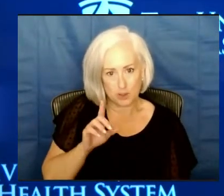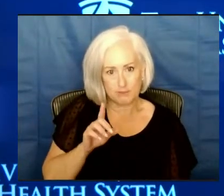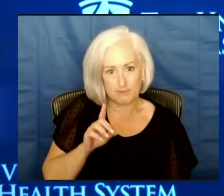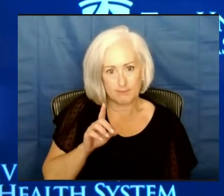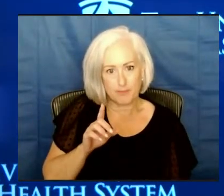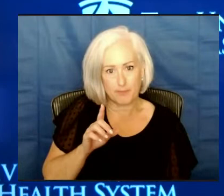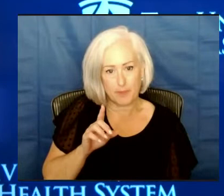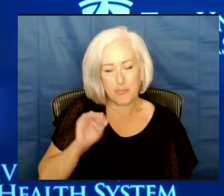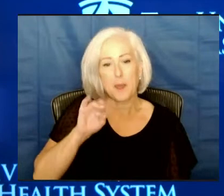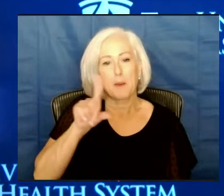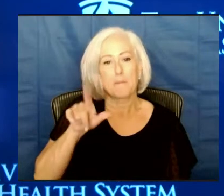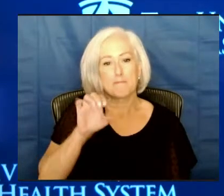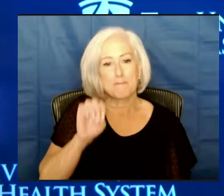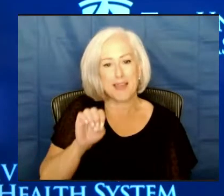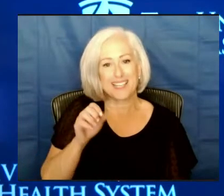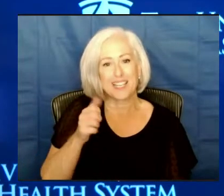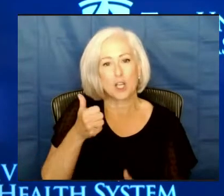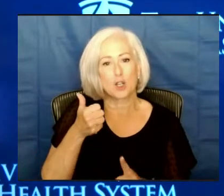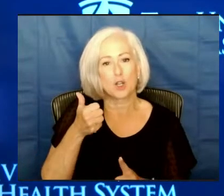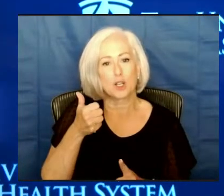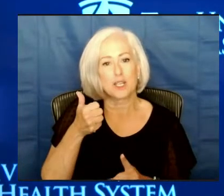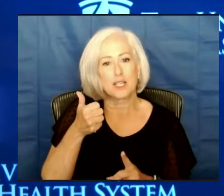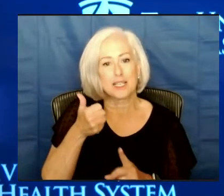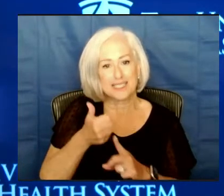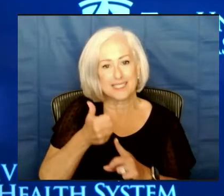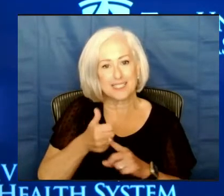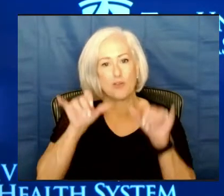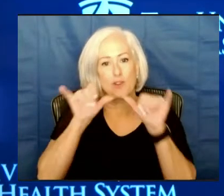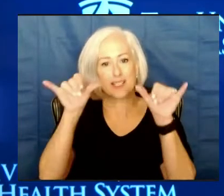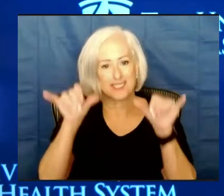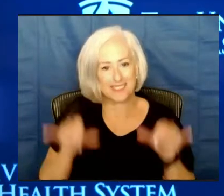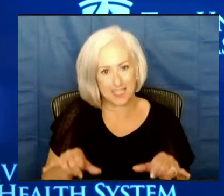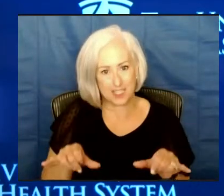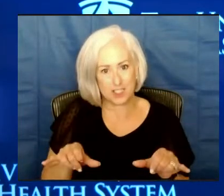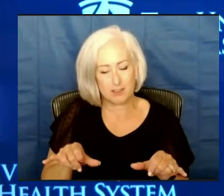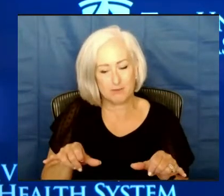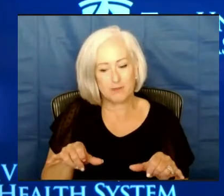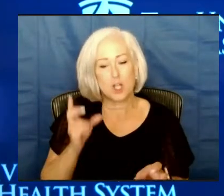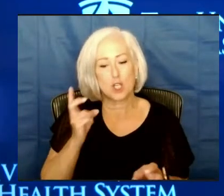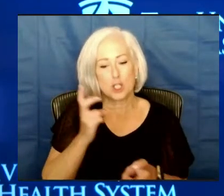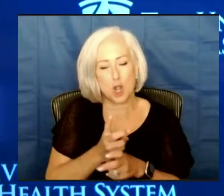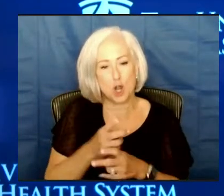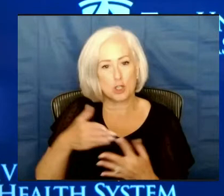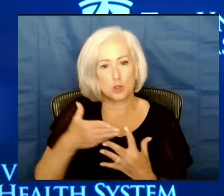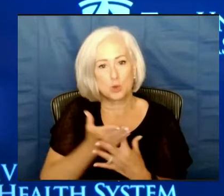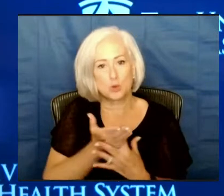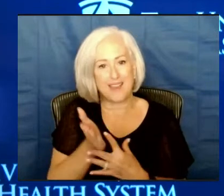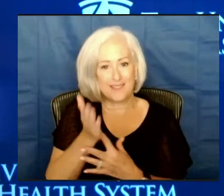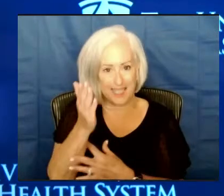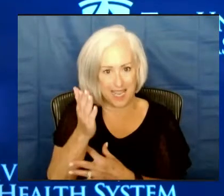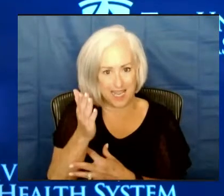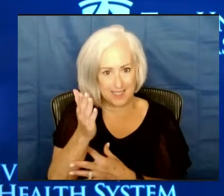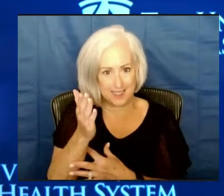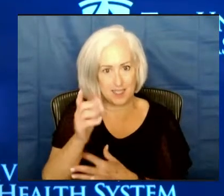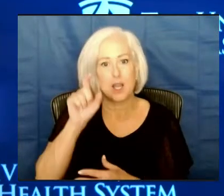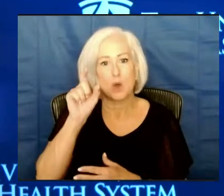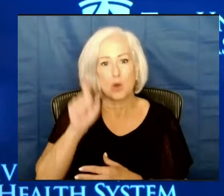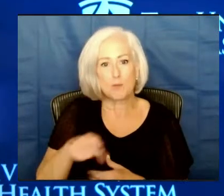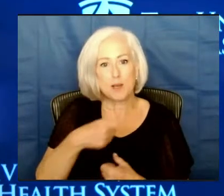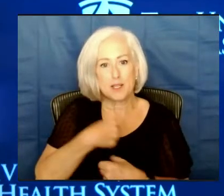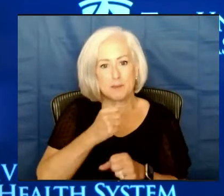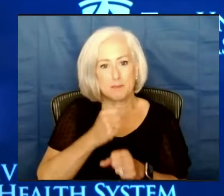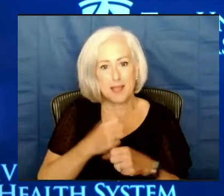Medicare as a system is still a difficult system to navigate. What we need to do is make healthcare easy